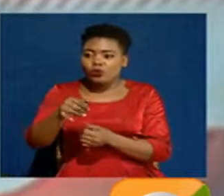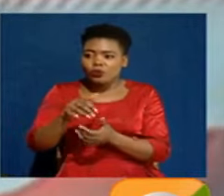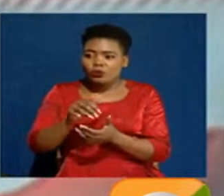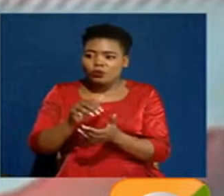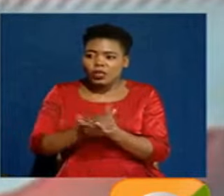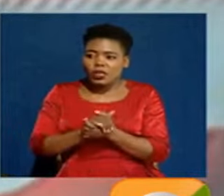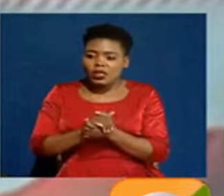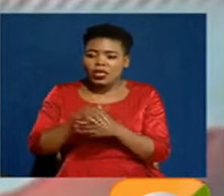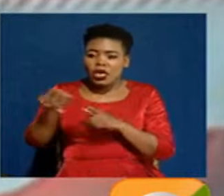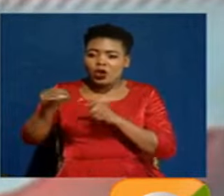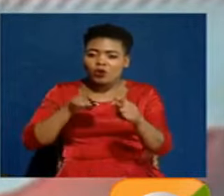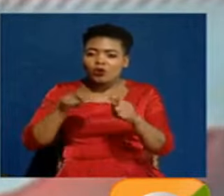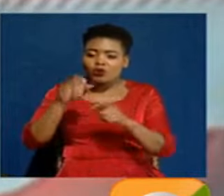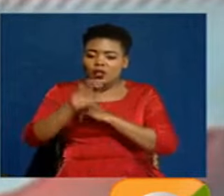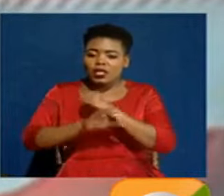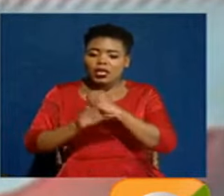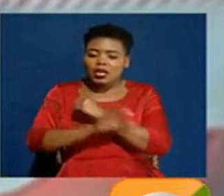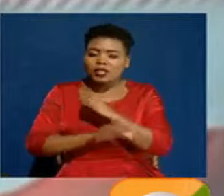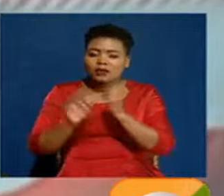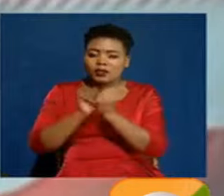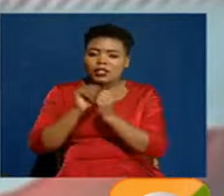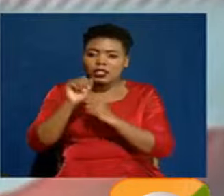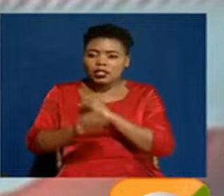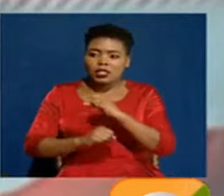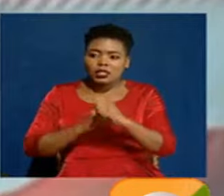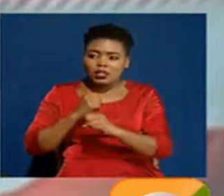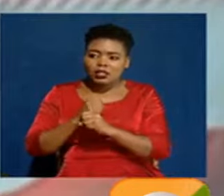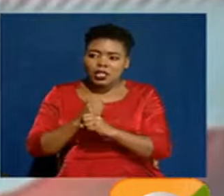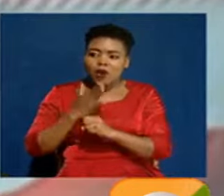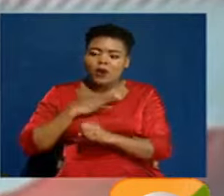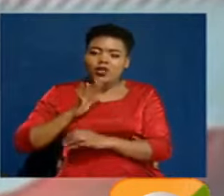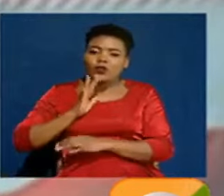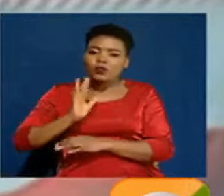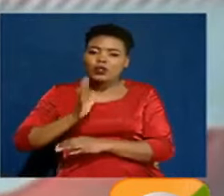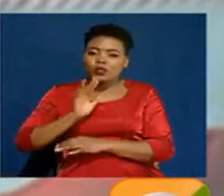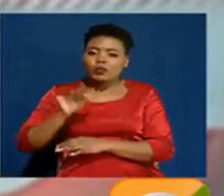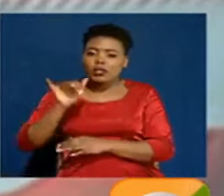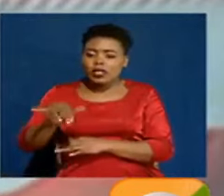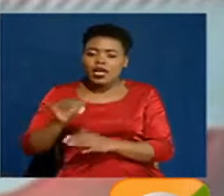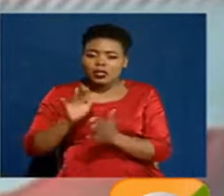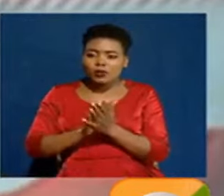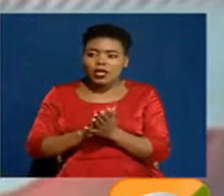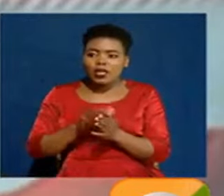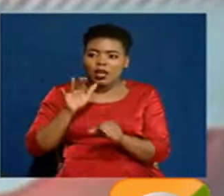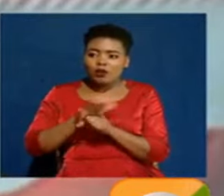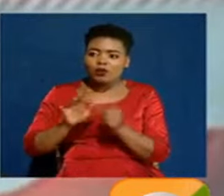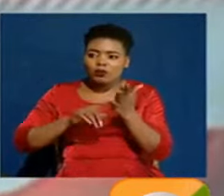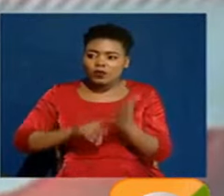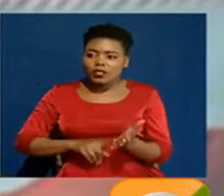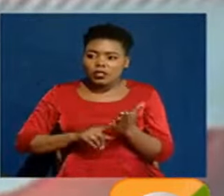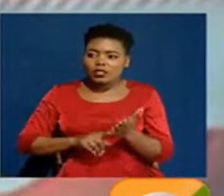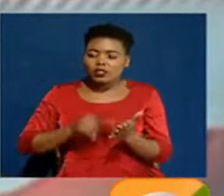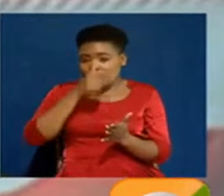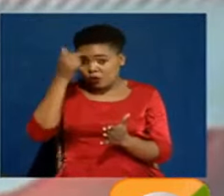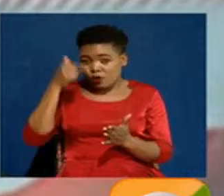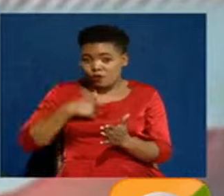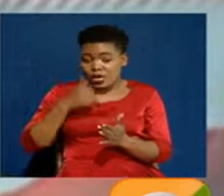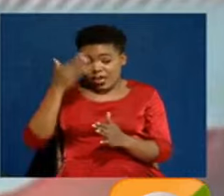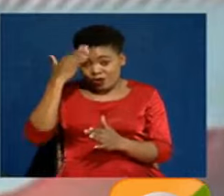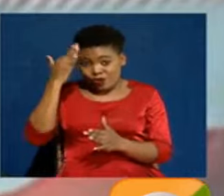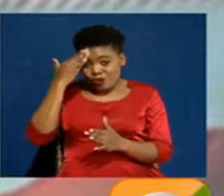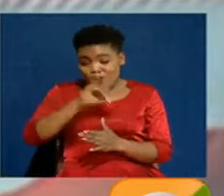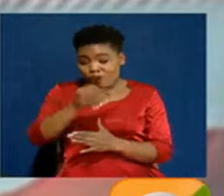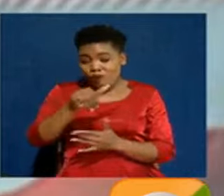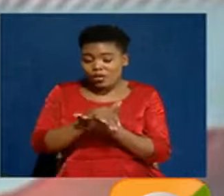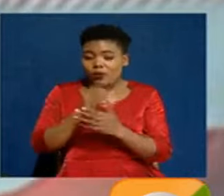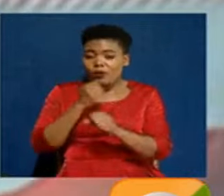for 10 years, and I'm speaking this with a lot of hesitance because I serve them, and at the wrath of they are looking